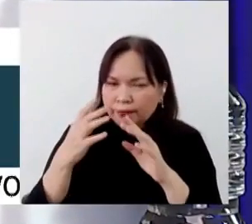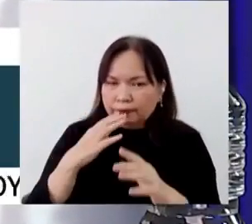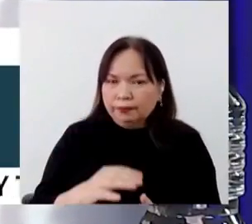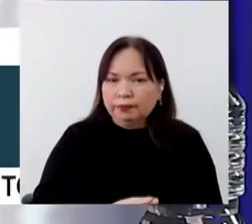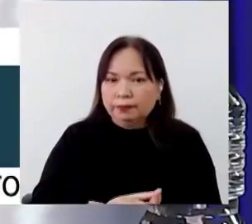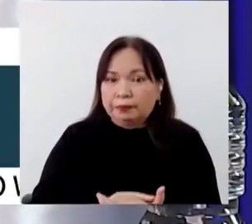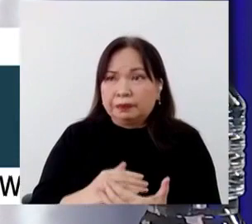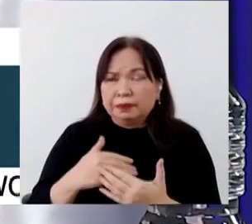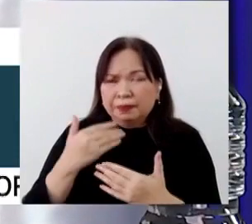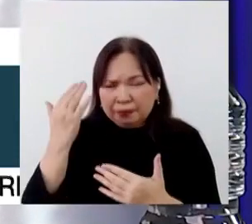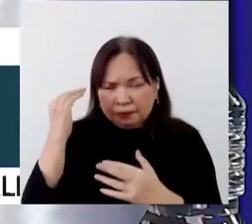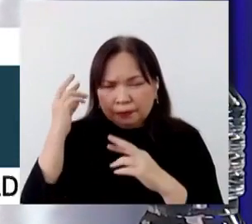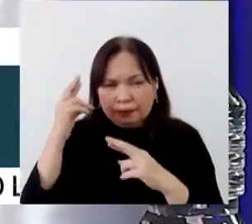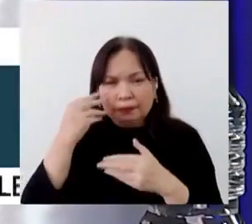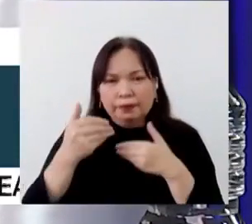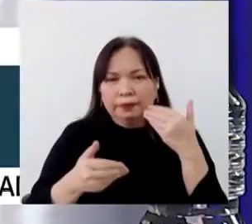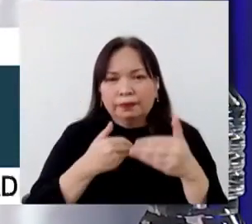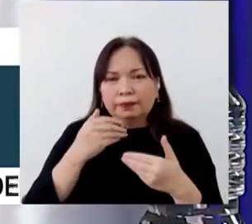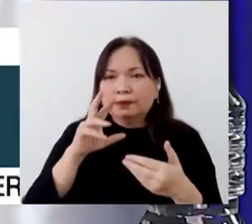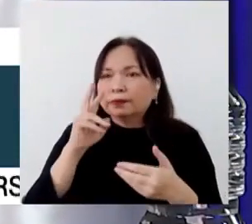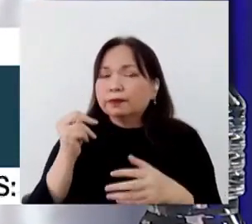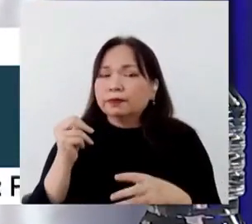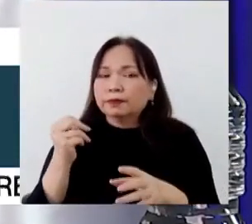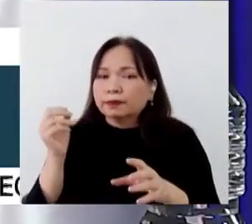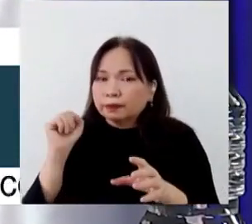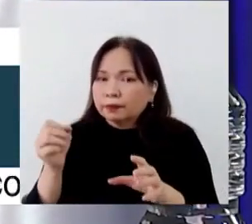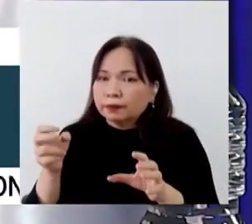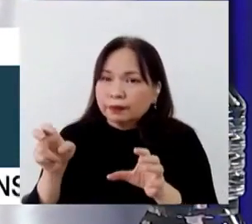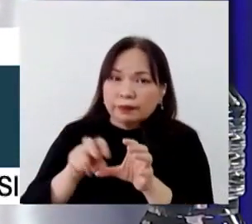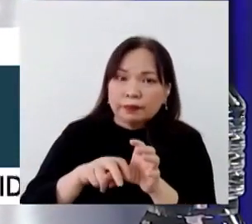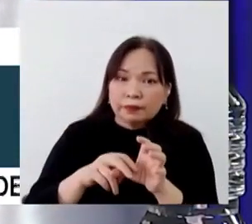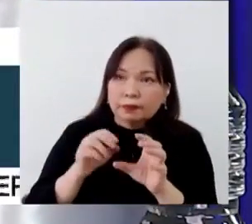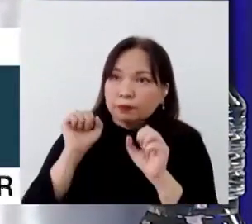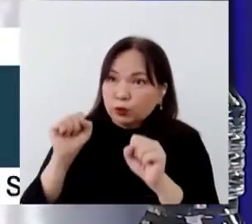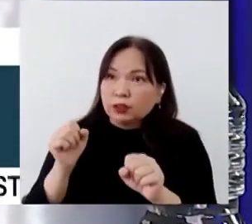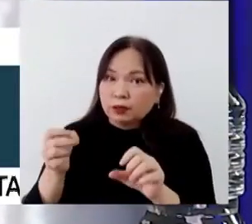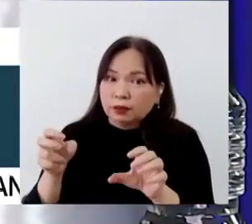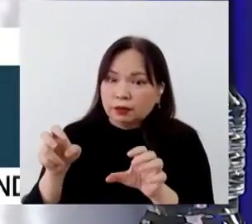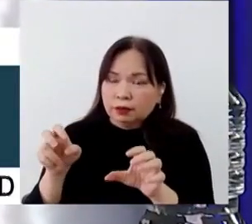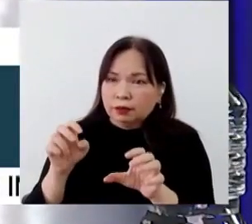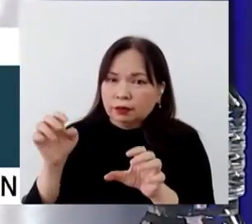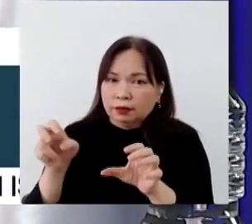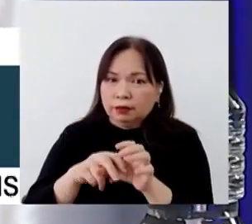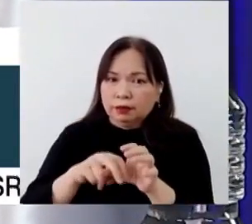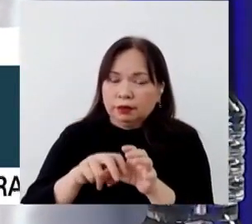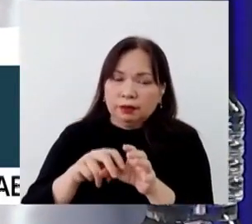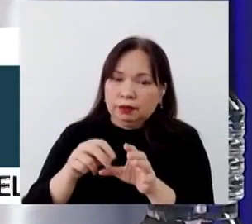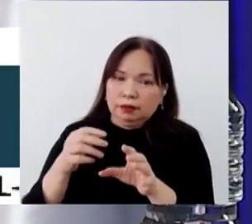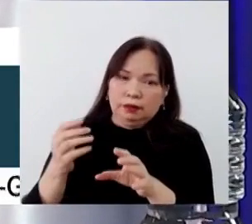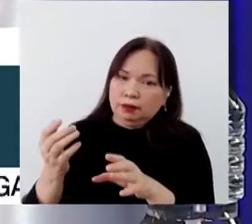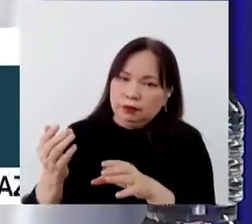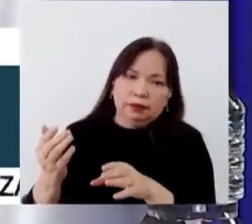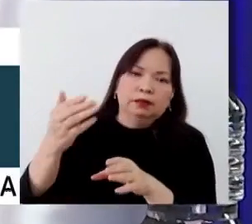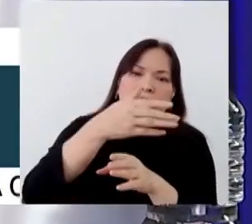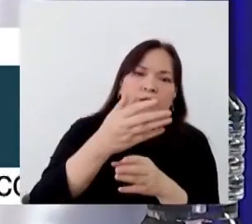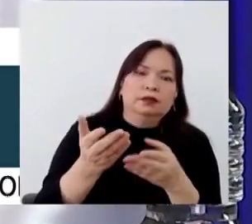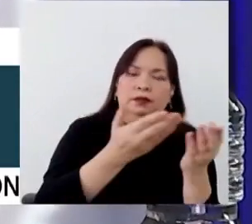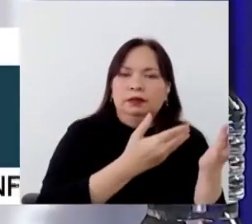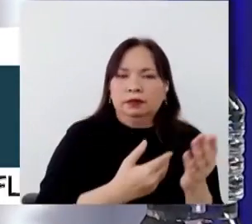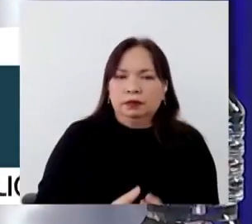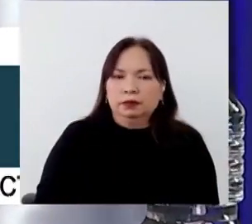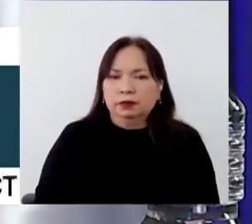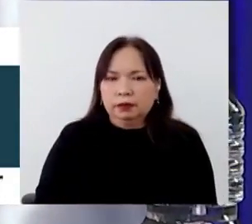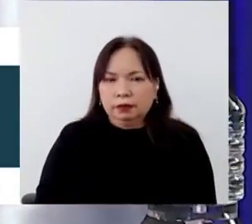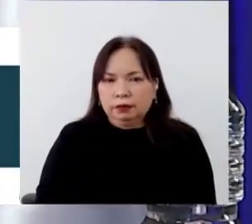to inform them when it's the right time, when it's possible. to go to